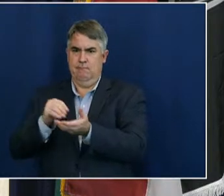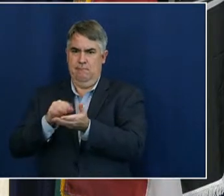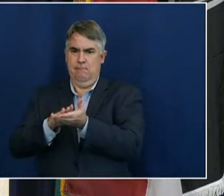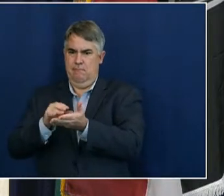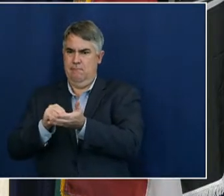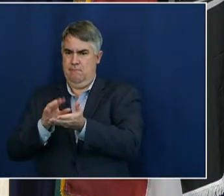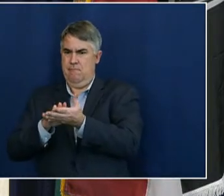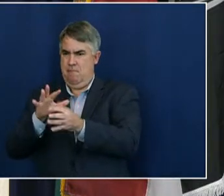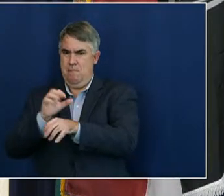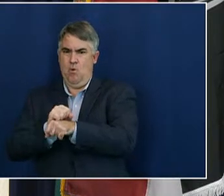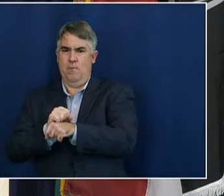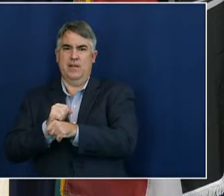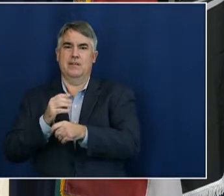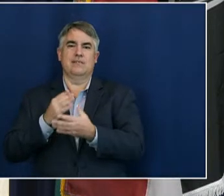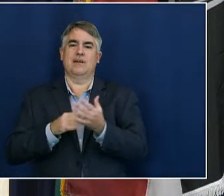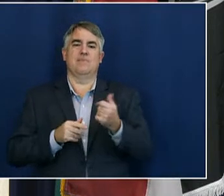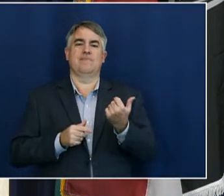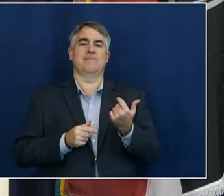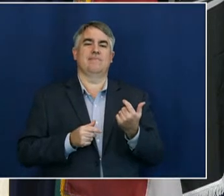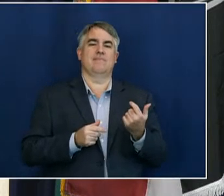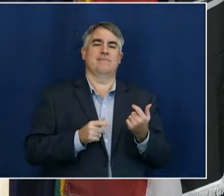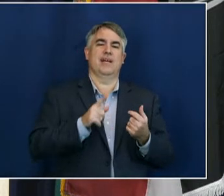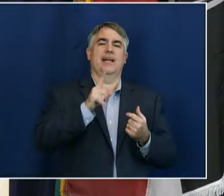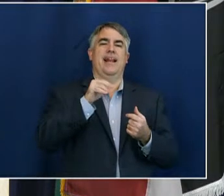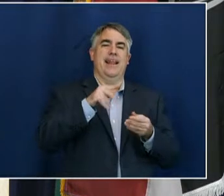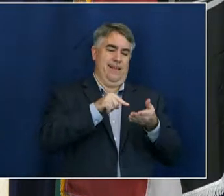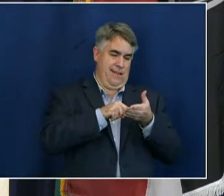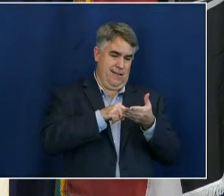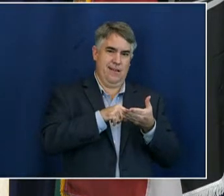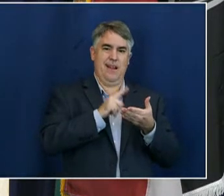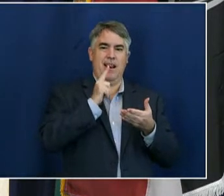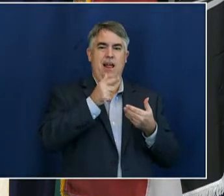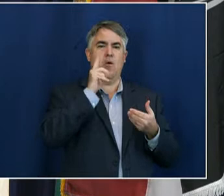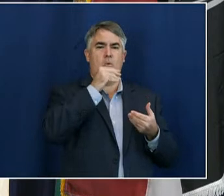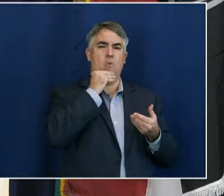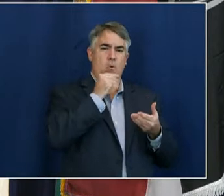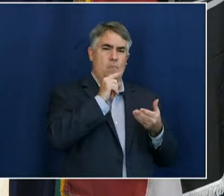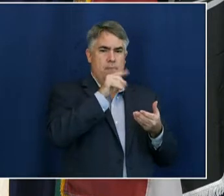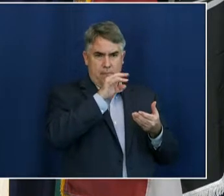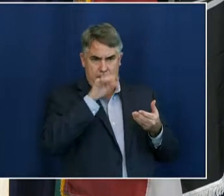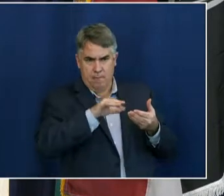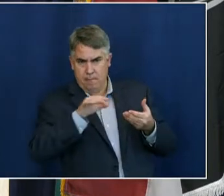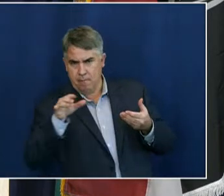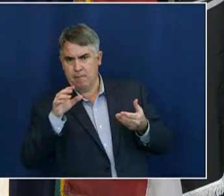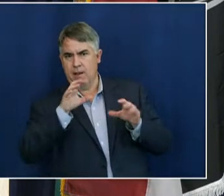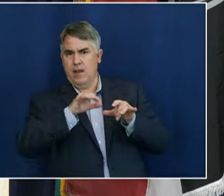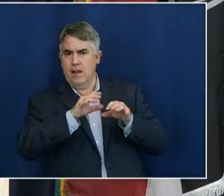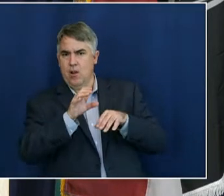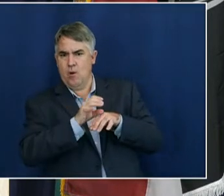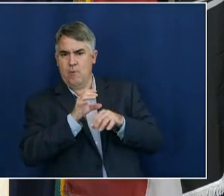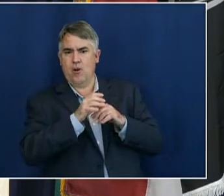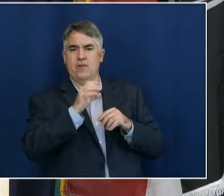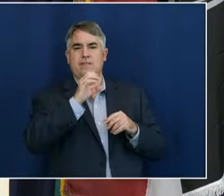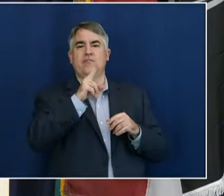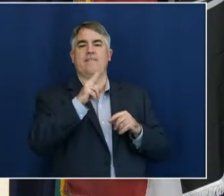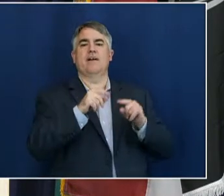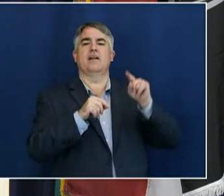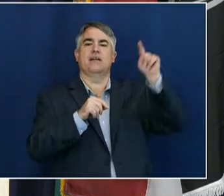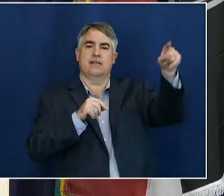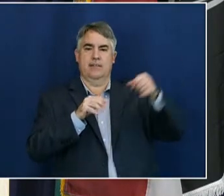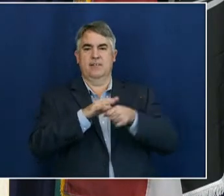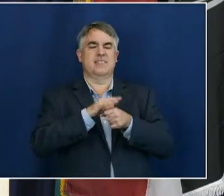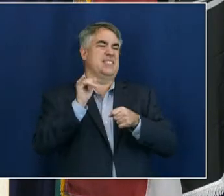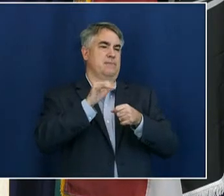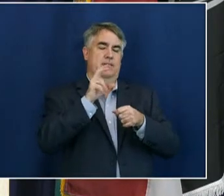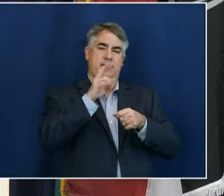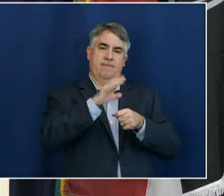go to schedule the second, but they're working through that. And then the Chula Vista site also is doing the same. And we tried to move